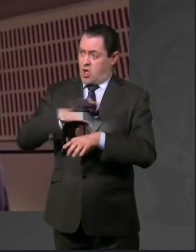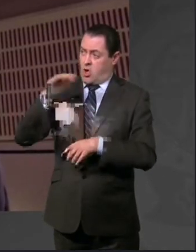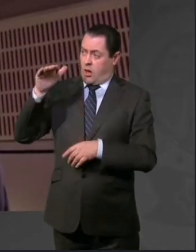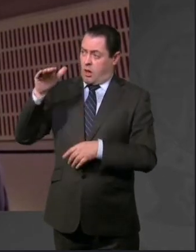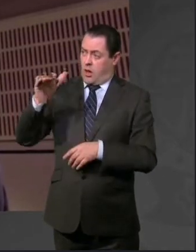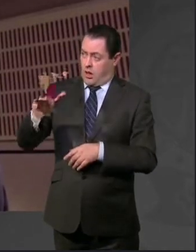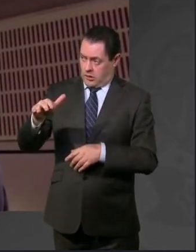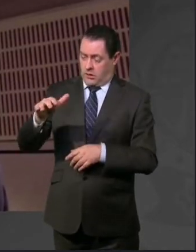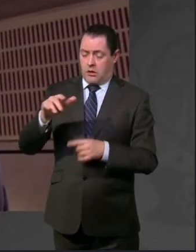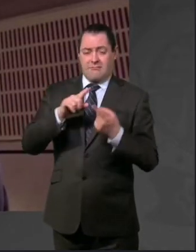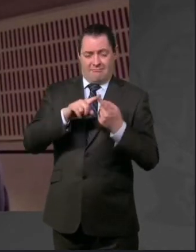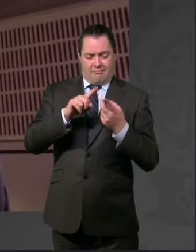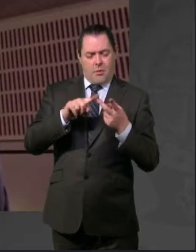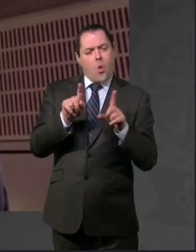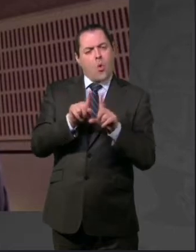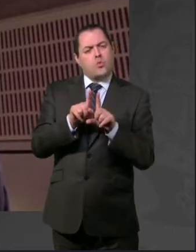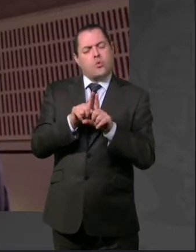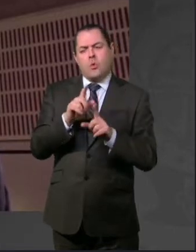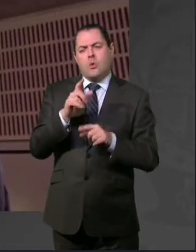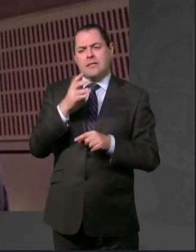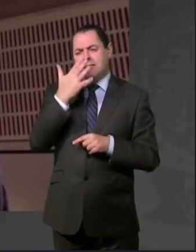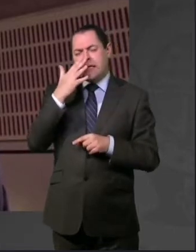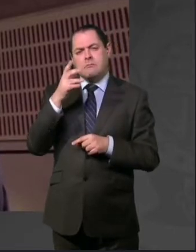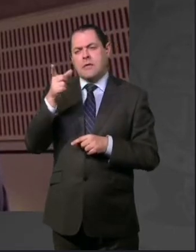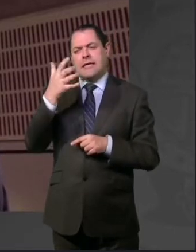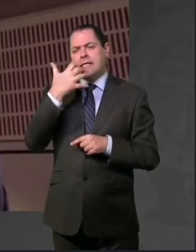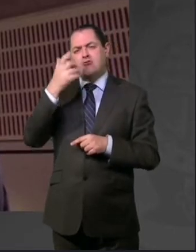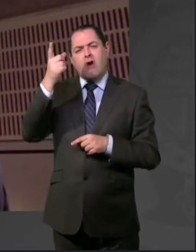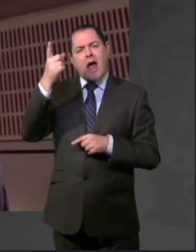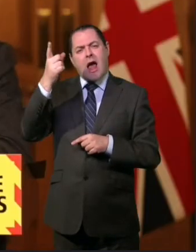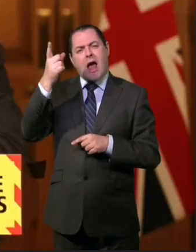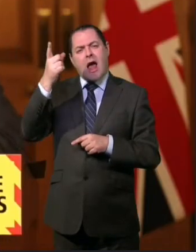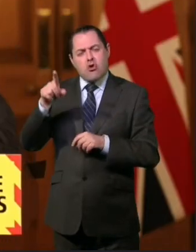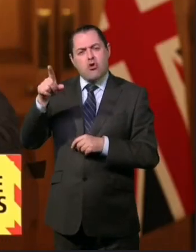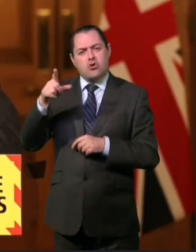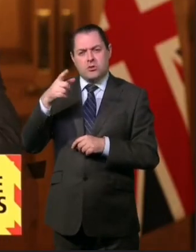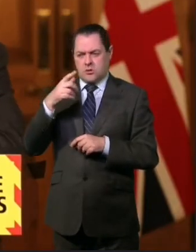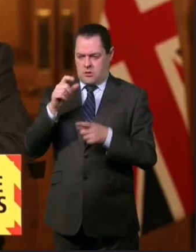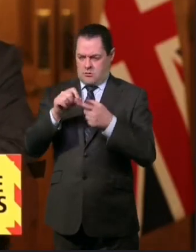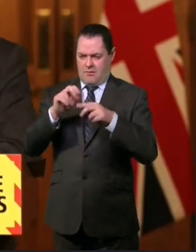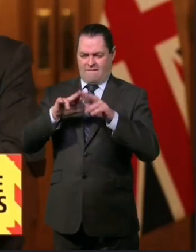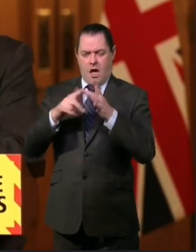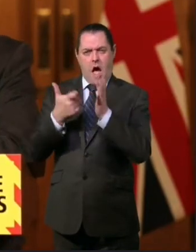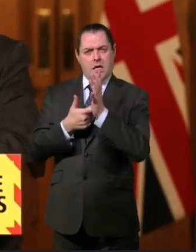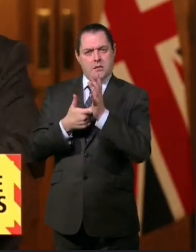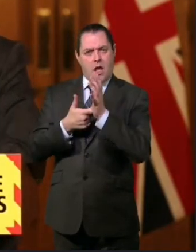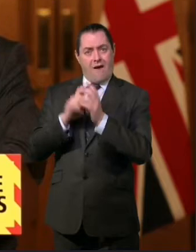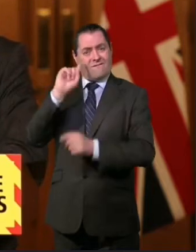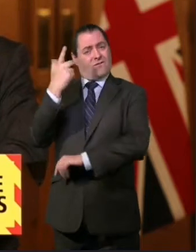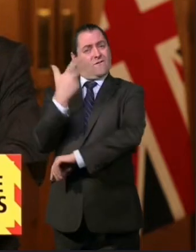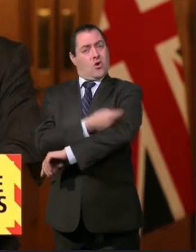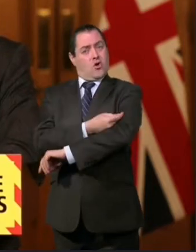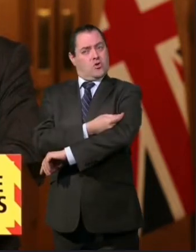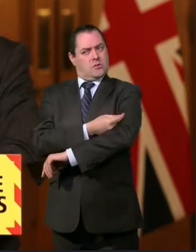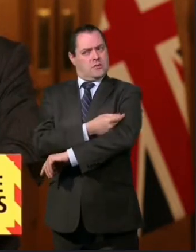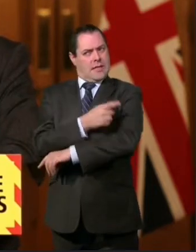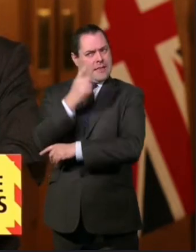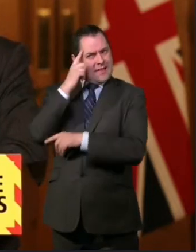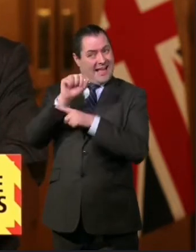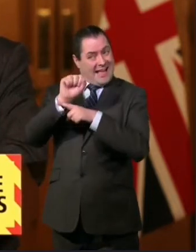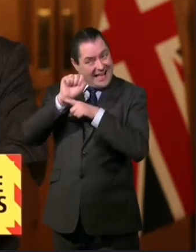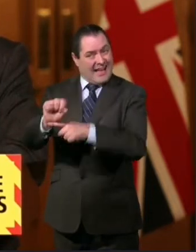Pfizer vaccine may not be as effective as first thought? Well, Hugh, I mean, I'll have a stab